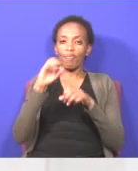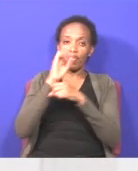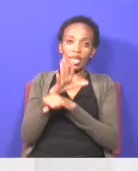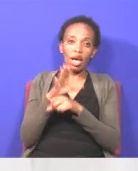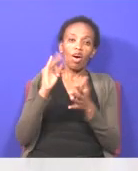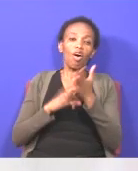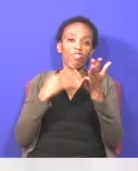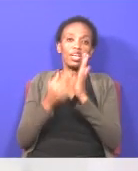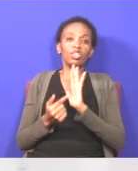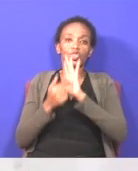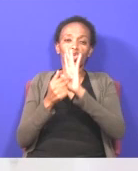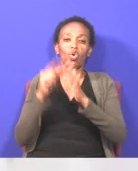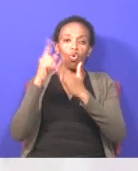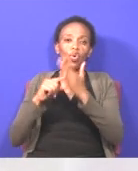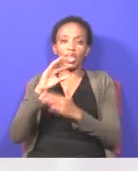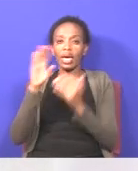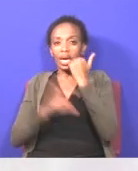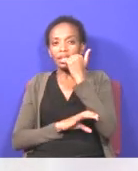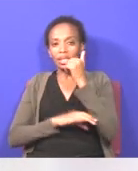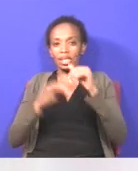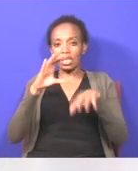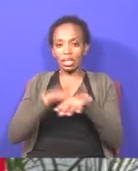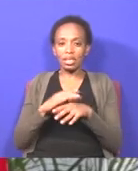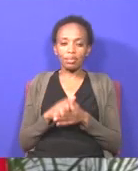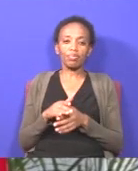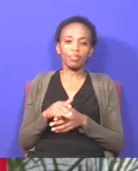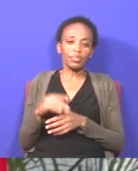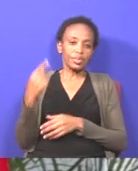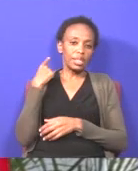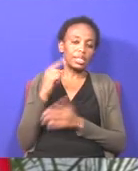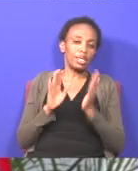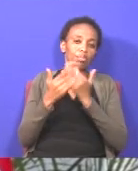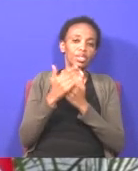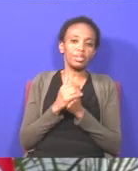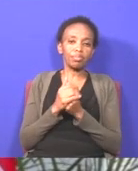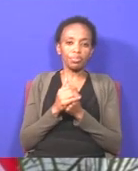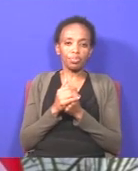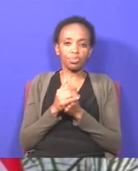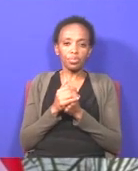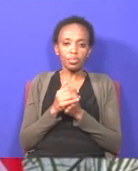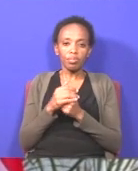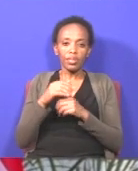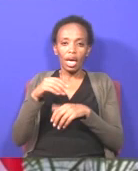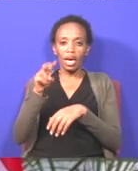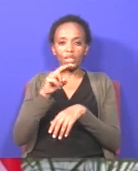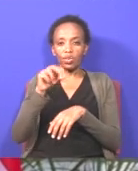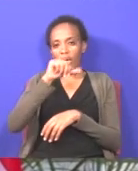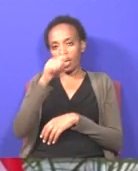point out what the country gains from such trips. Your Excellency, yesterday morning, I found